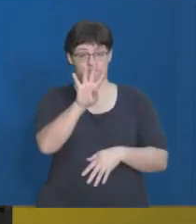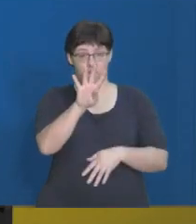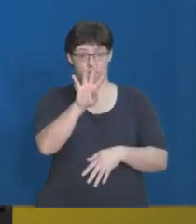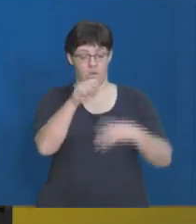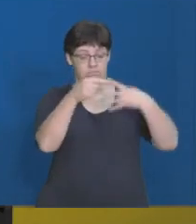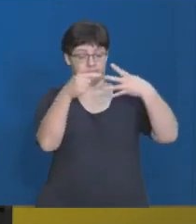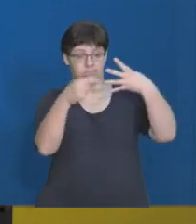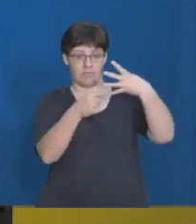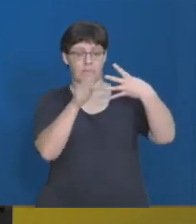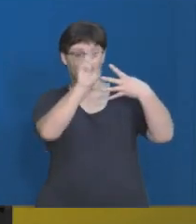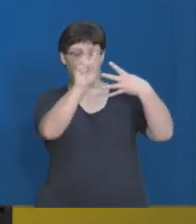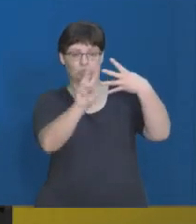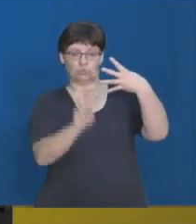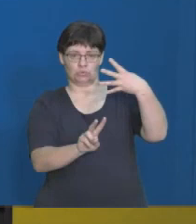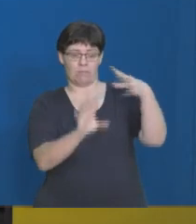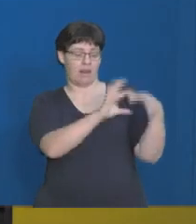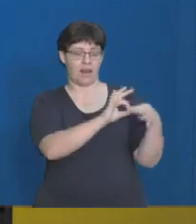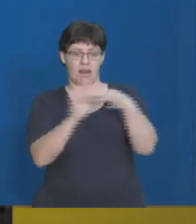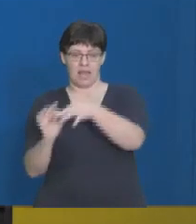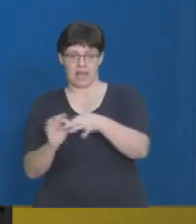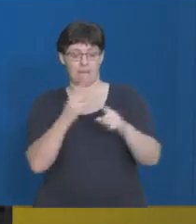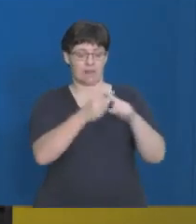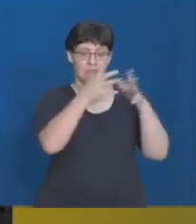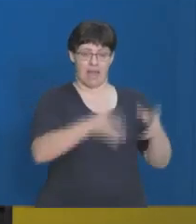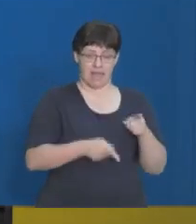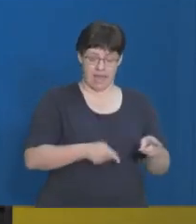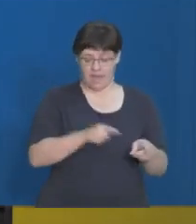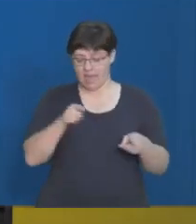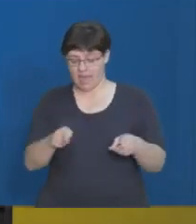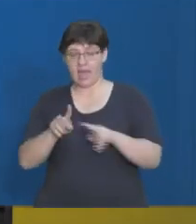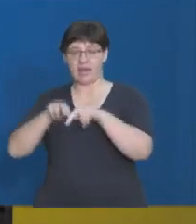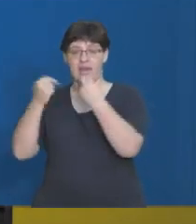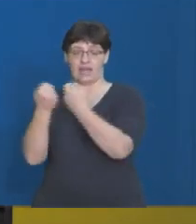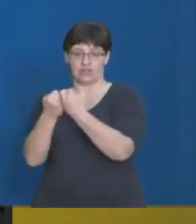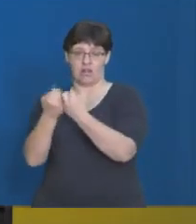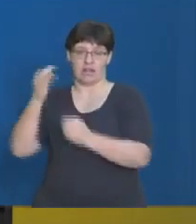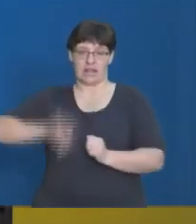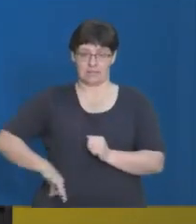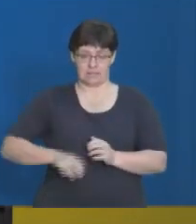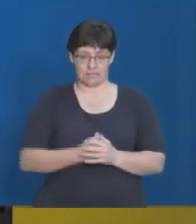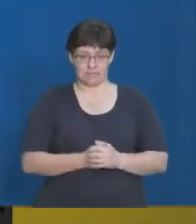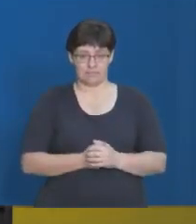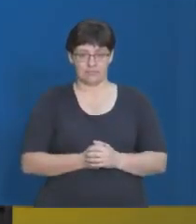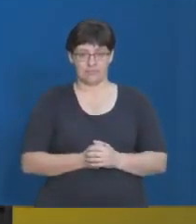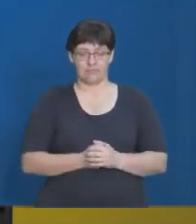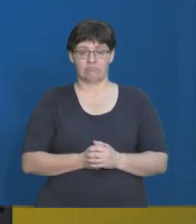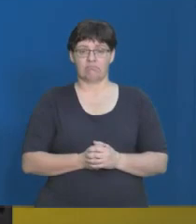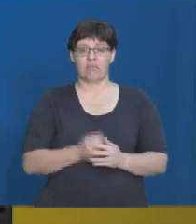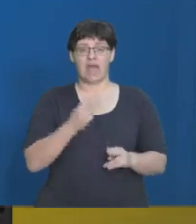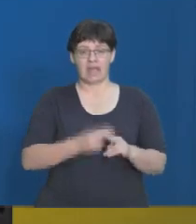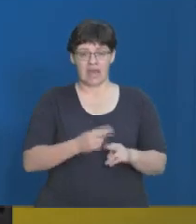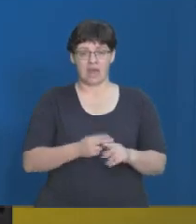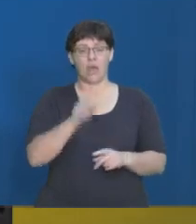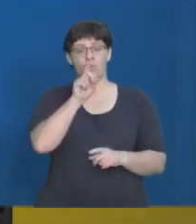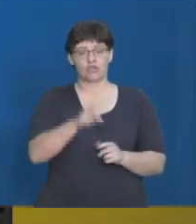there. And again, you need to show the link between the multiplier and national income there. Typically, again,